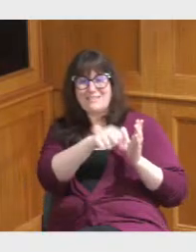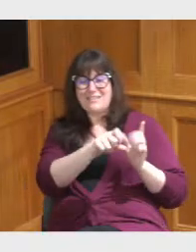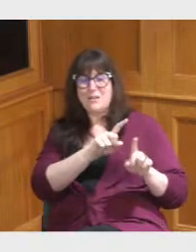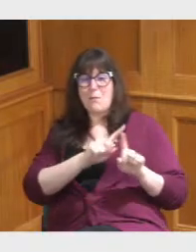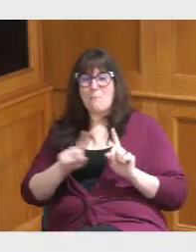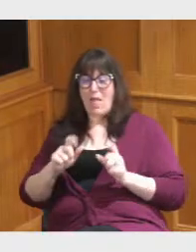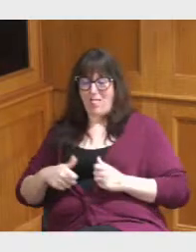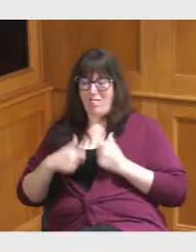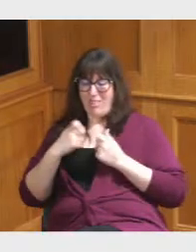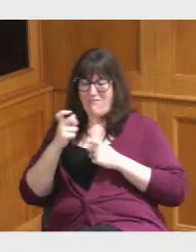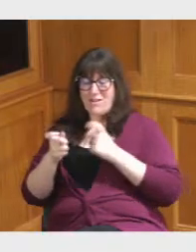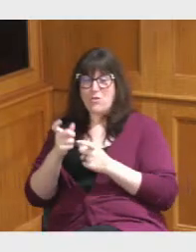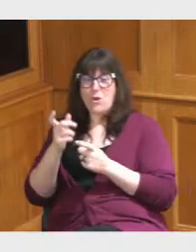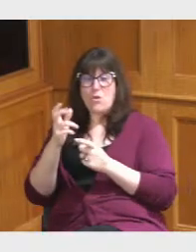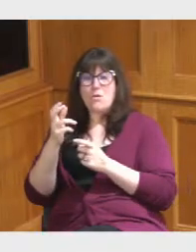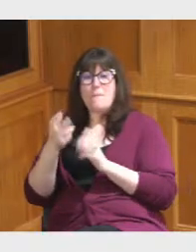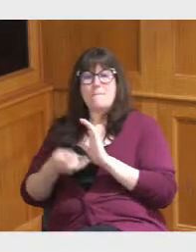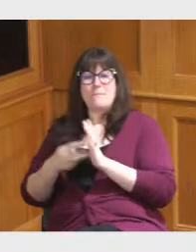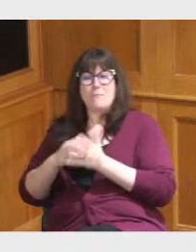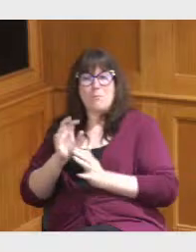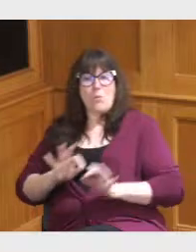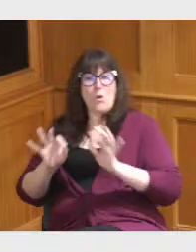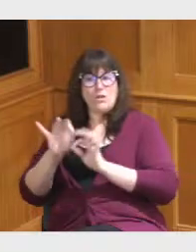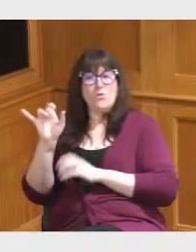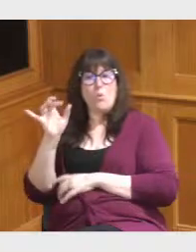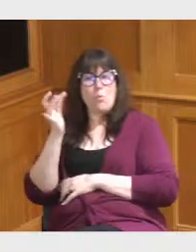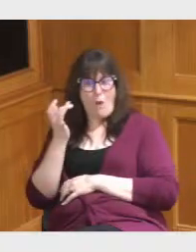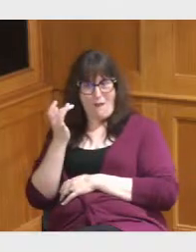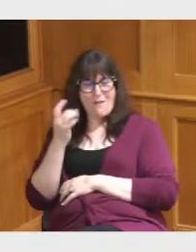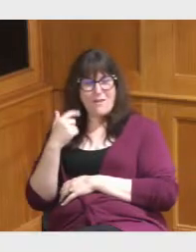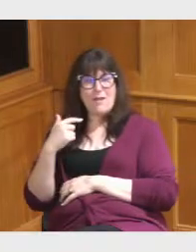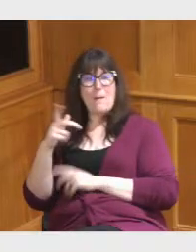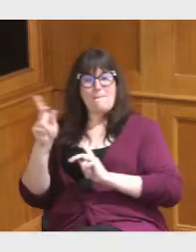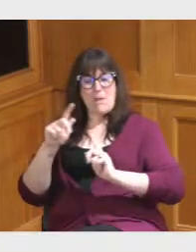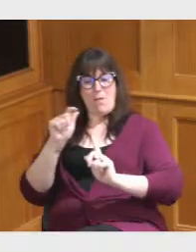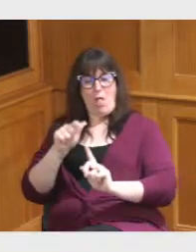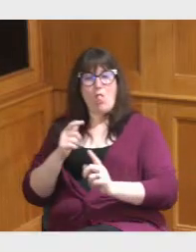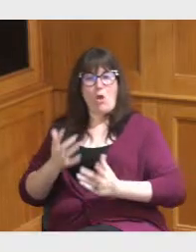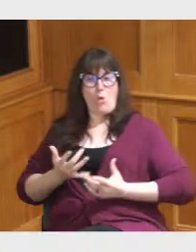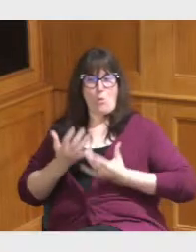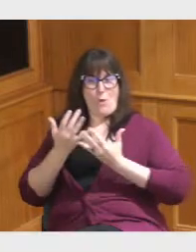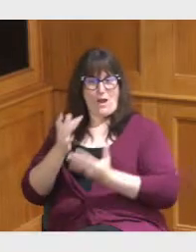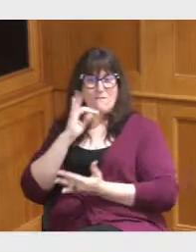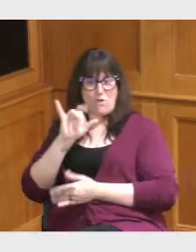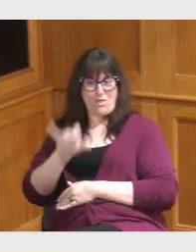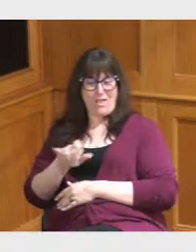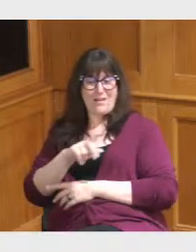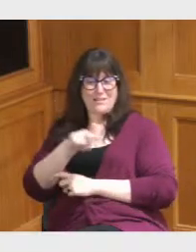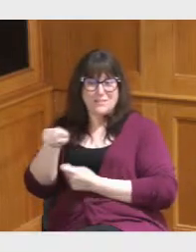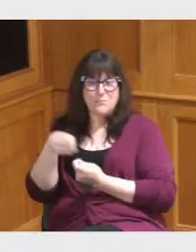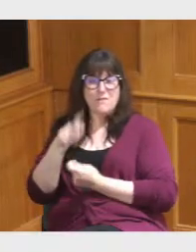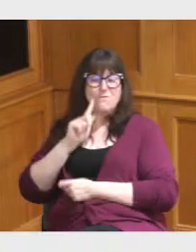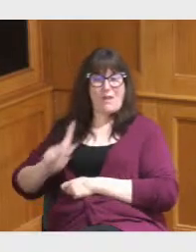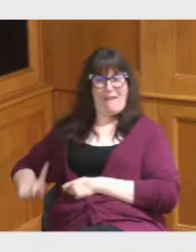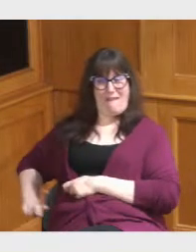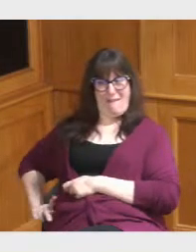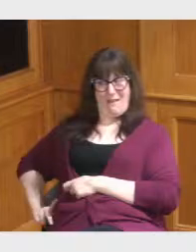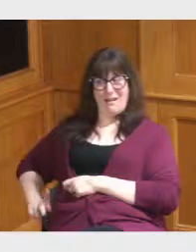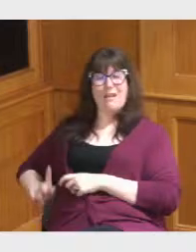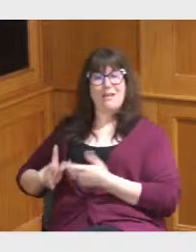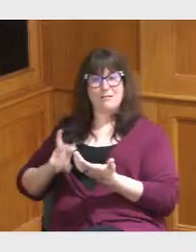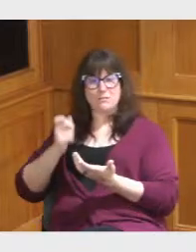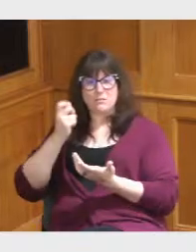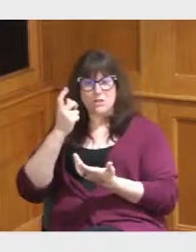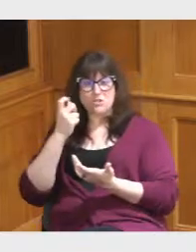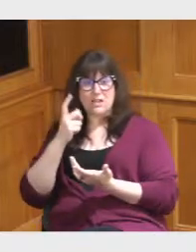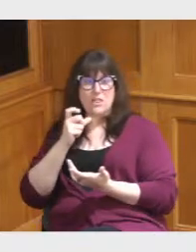U.S. right here in Greater Cincinnati are waiting for a life-saving transplant, particularly for a kidney transplant. There's not